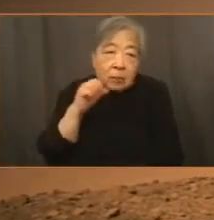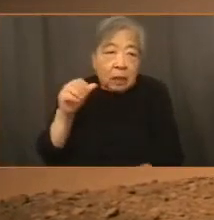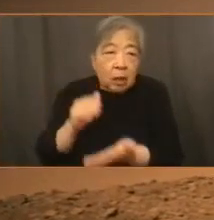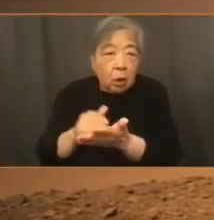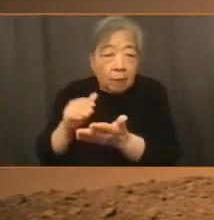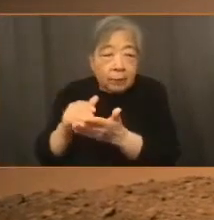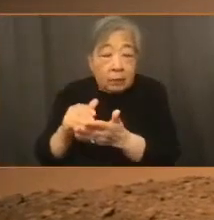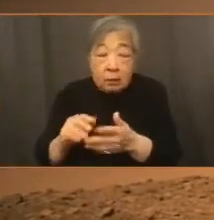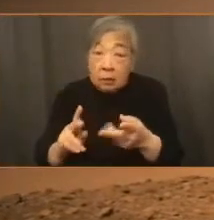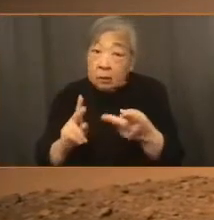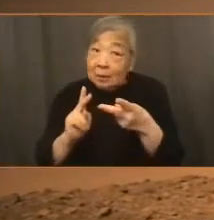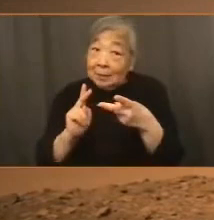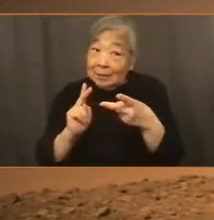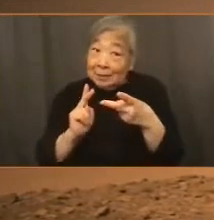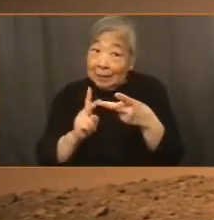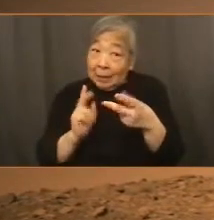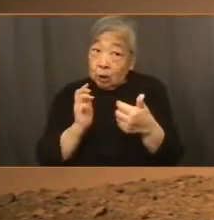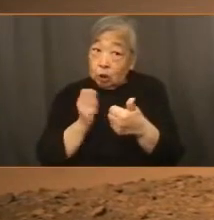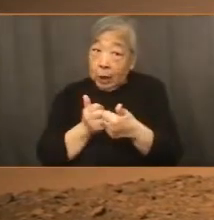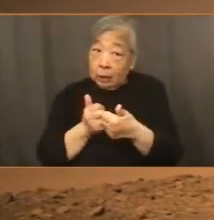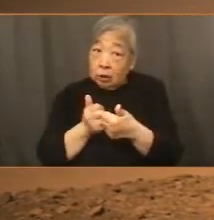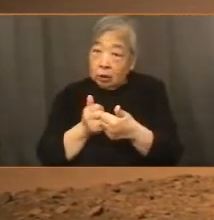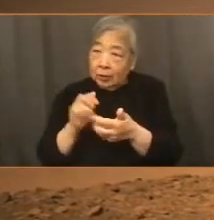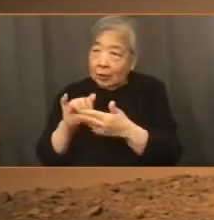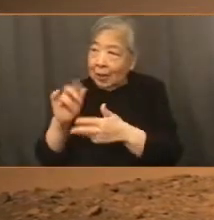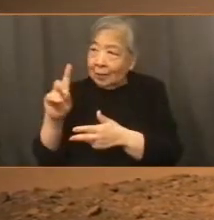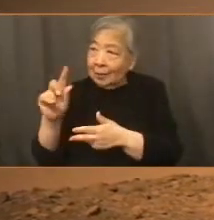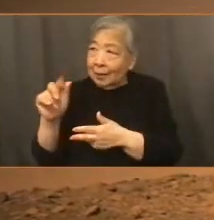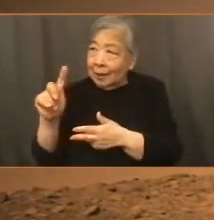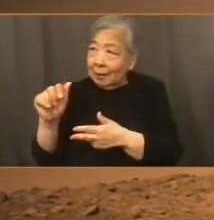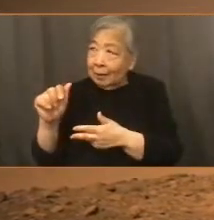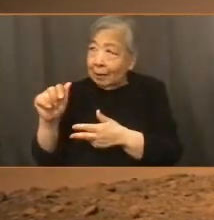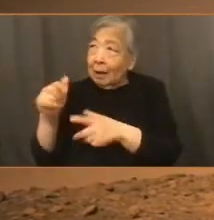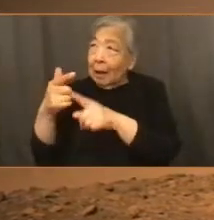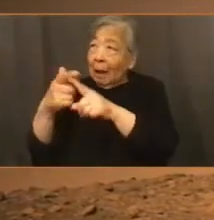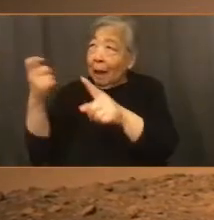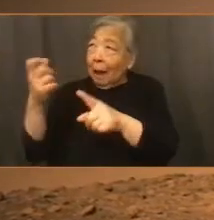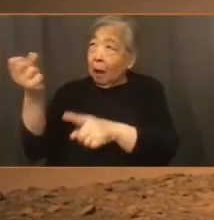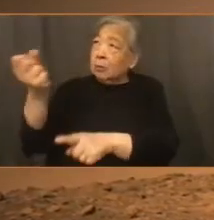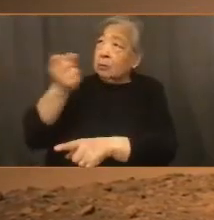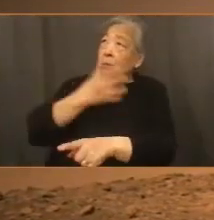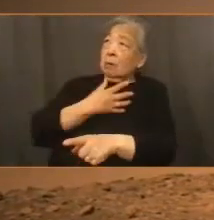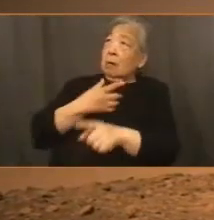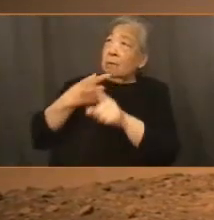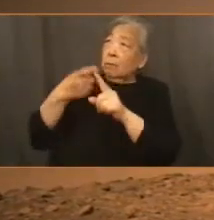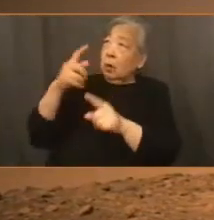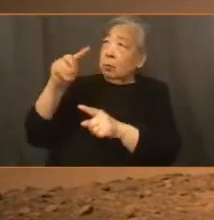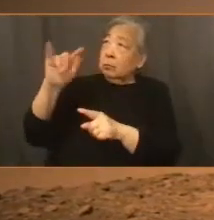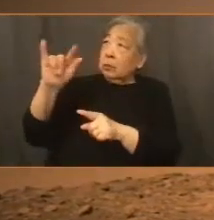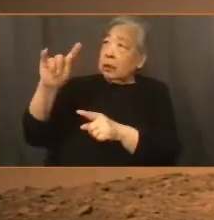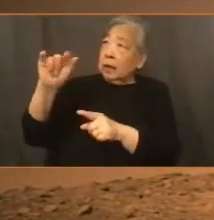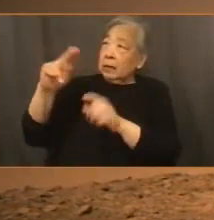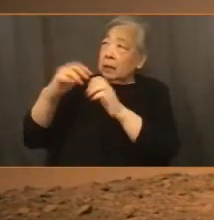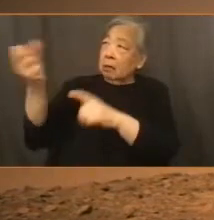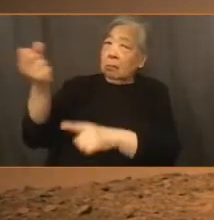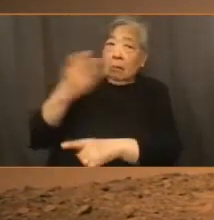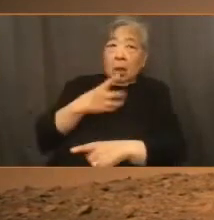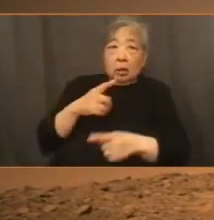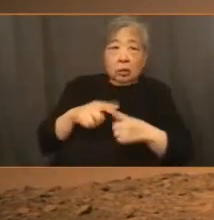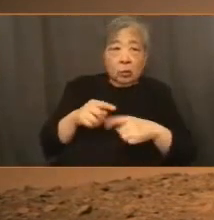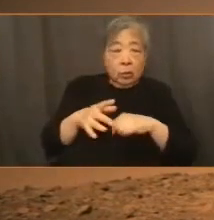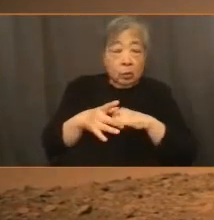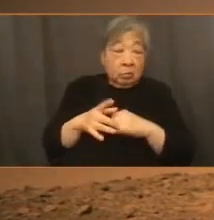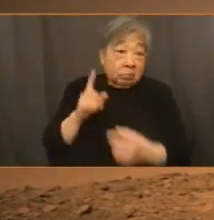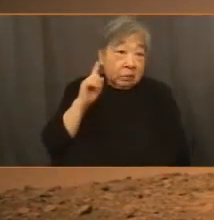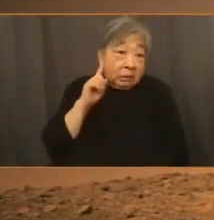The next challenge is how do you get all that data back from Titan to the Earth? It sounds easy, right? You have a big